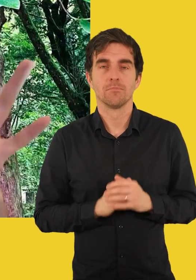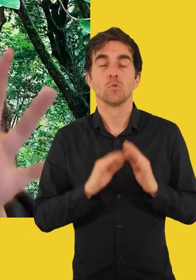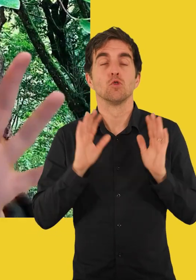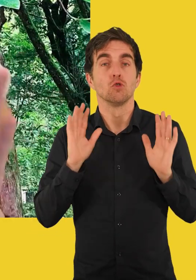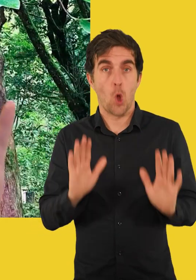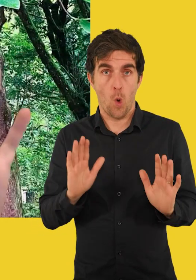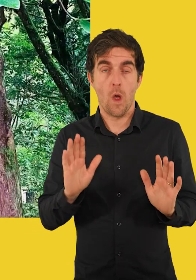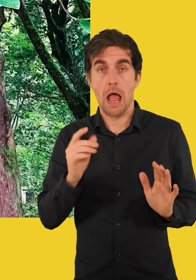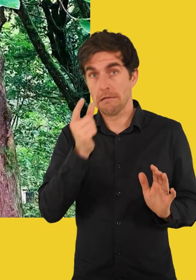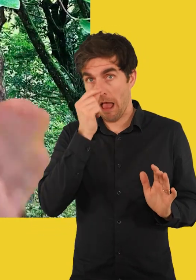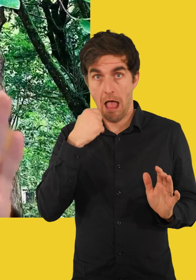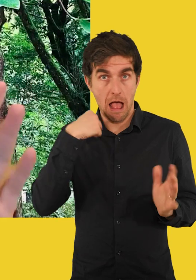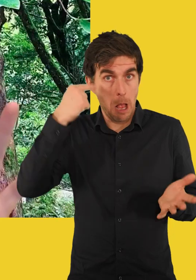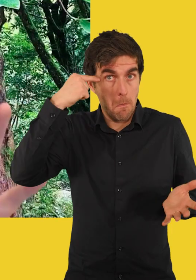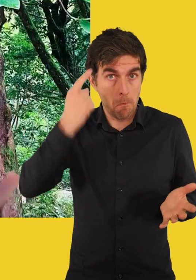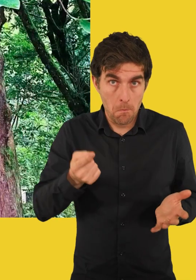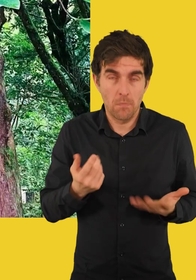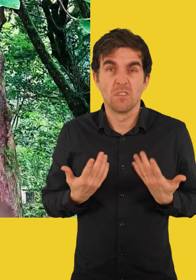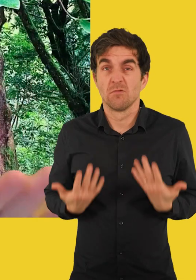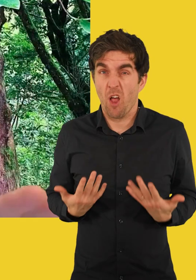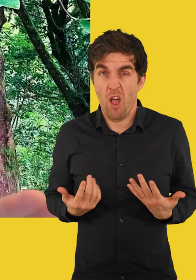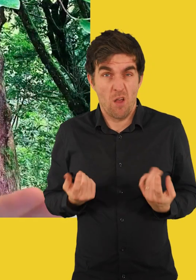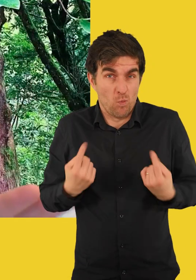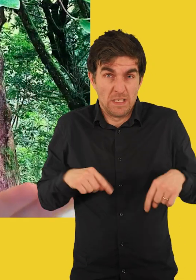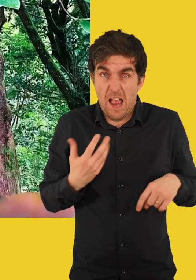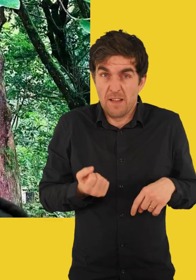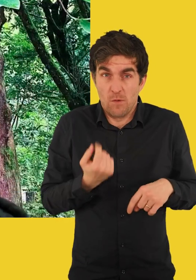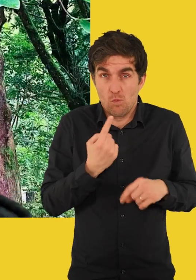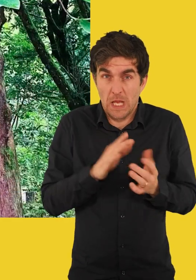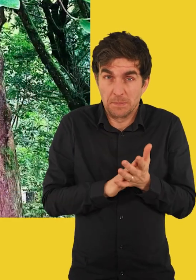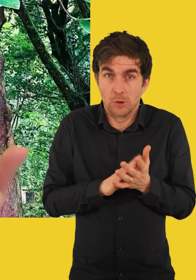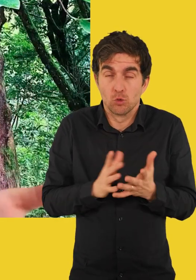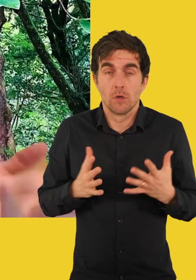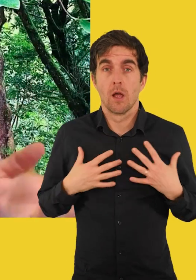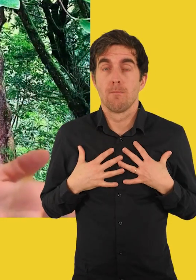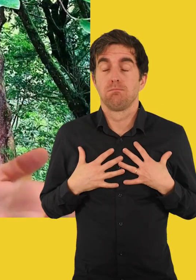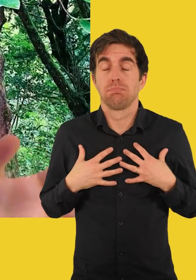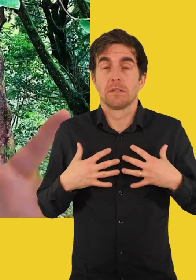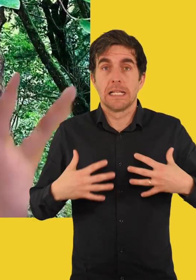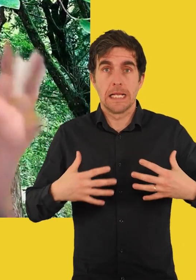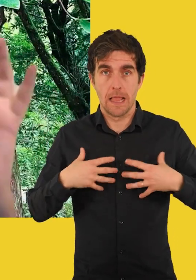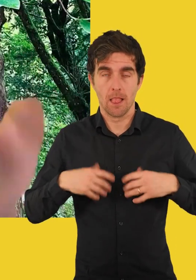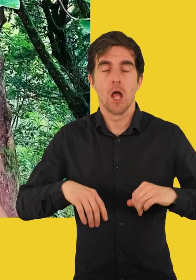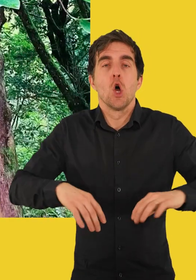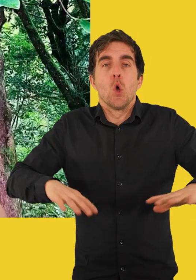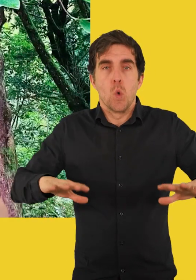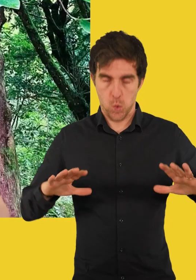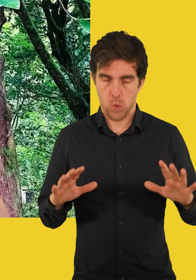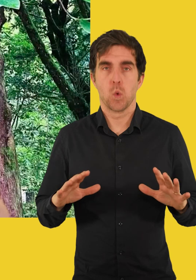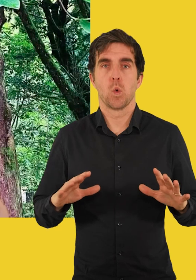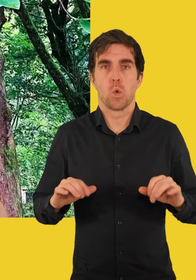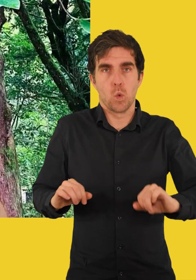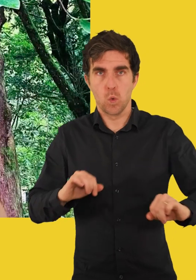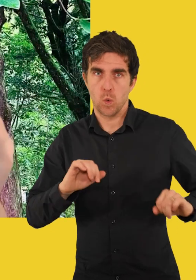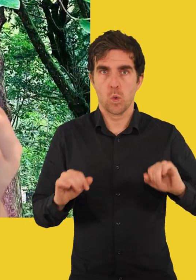May I suggest that we just take a moment to have a few breaths and gather